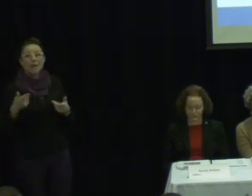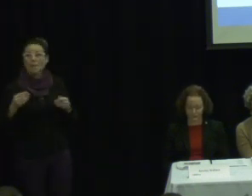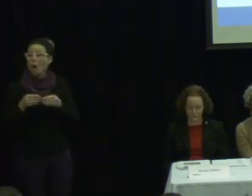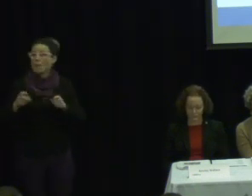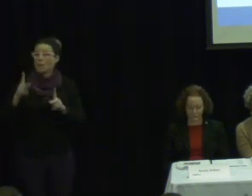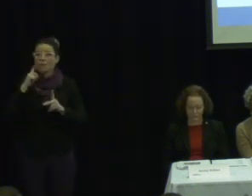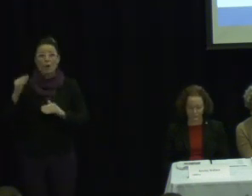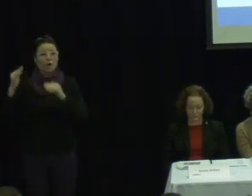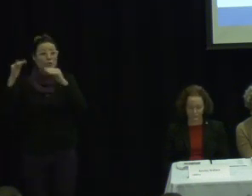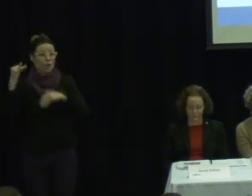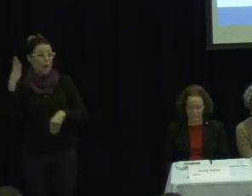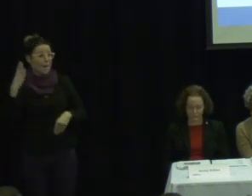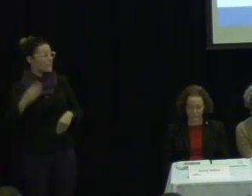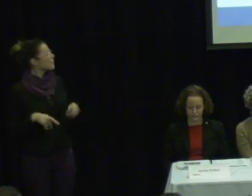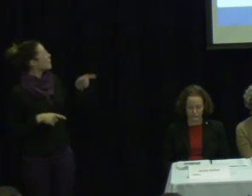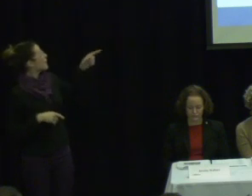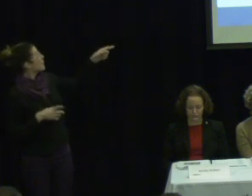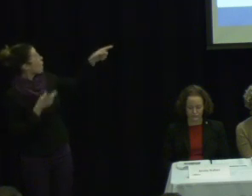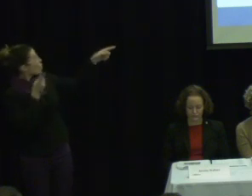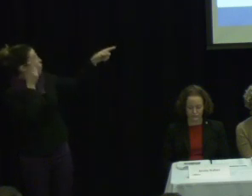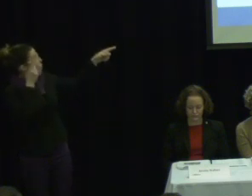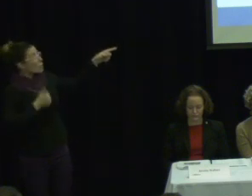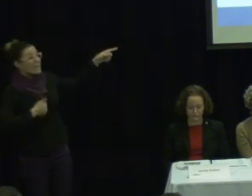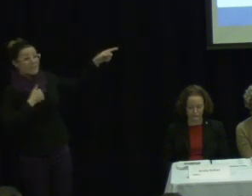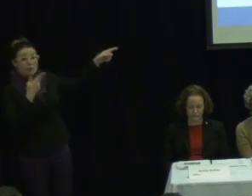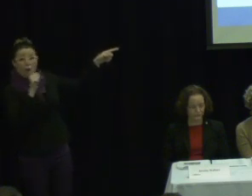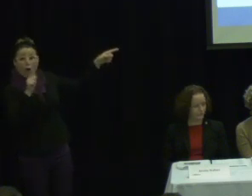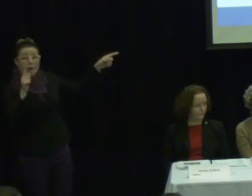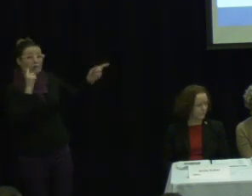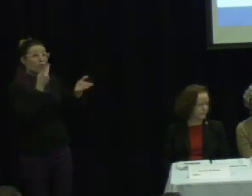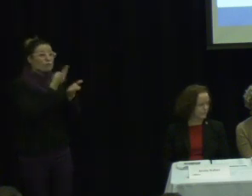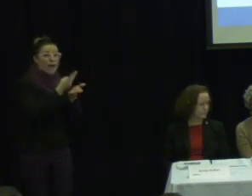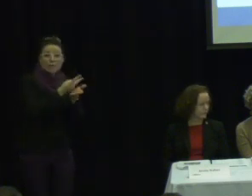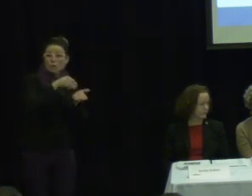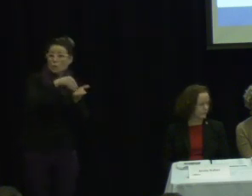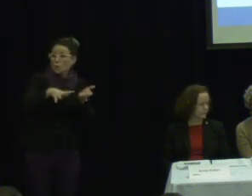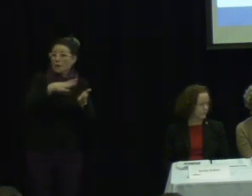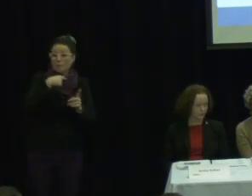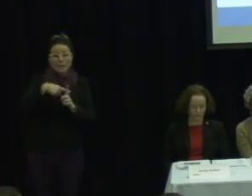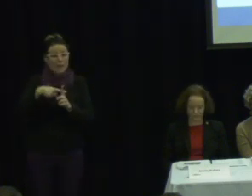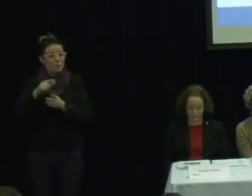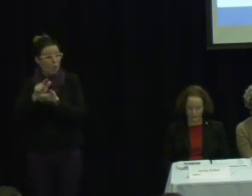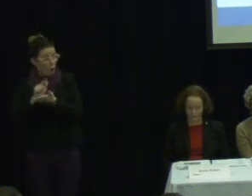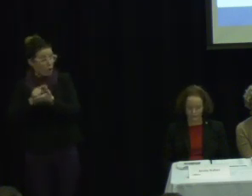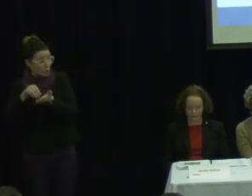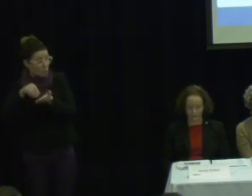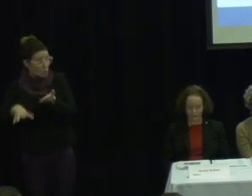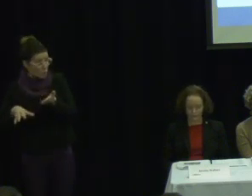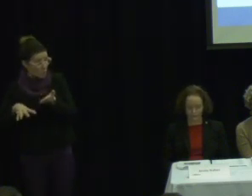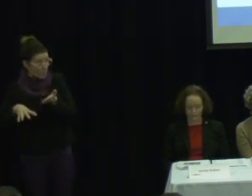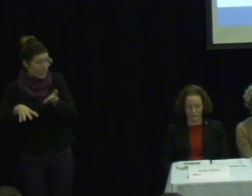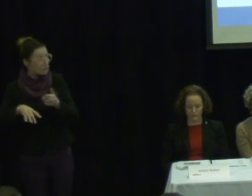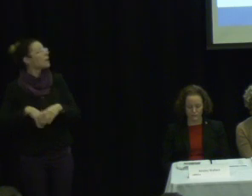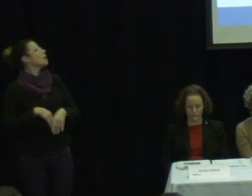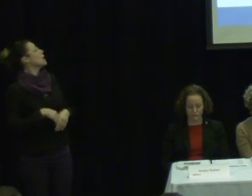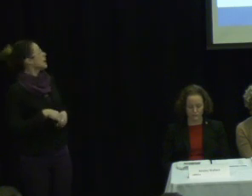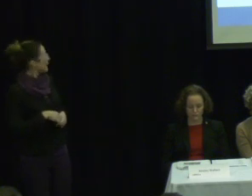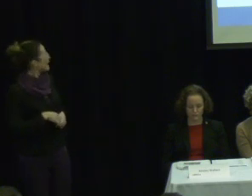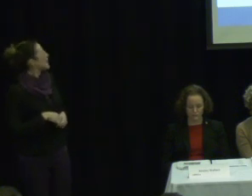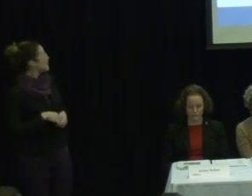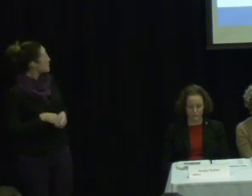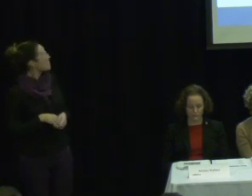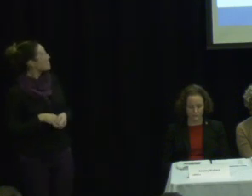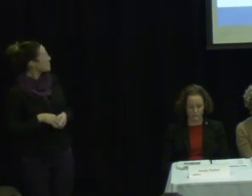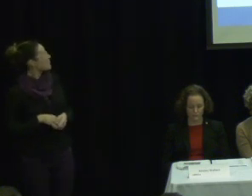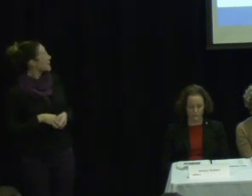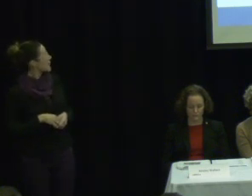section would be graduate students and law students, right? So we have a lot of them that need maybe even the young faculty housing. And then over on the